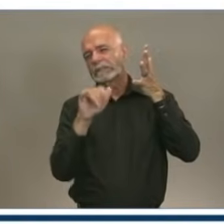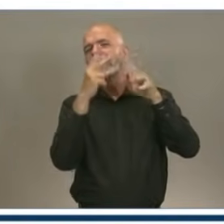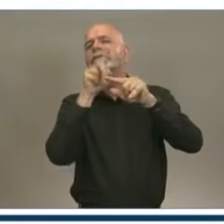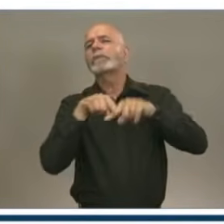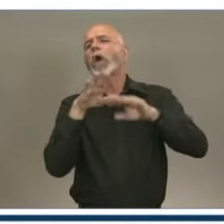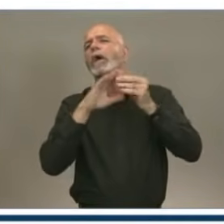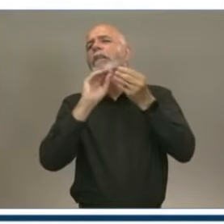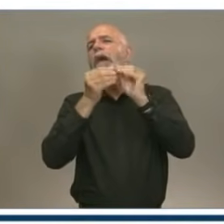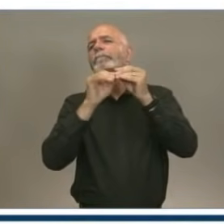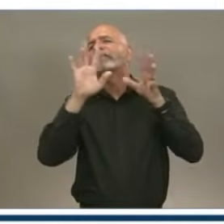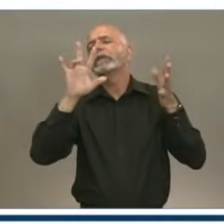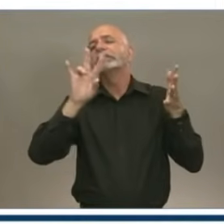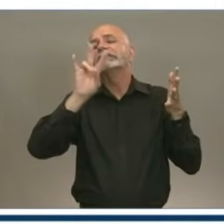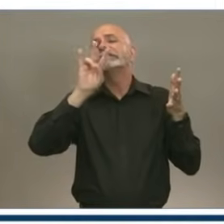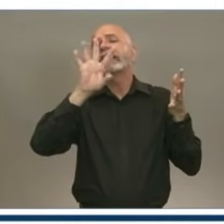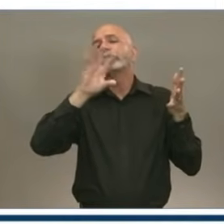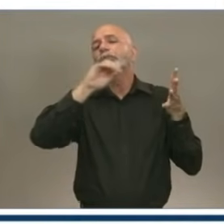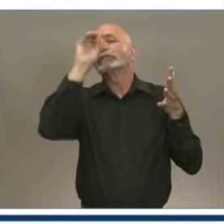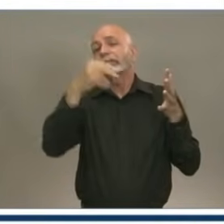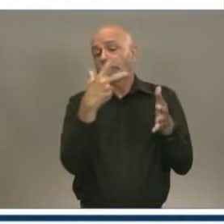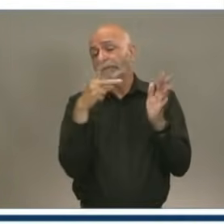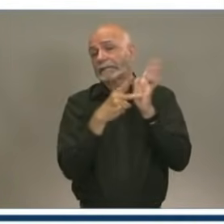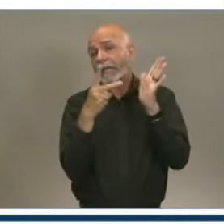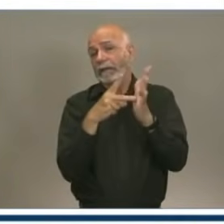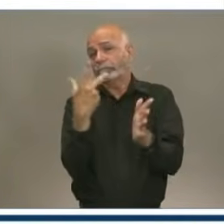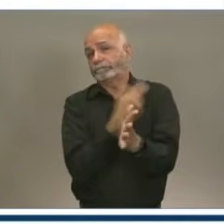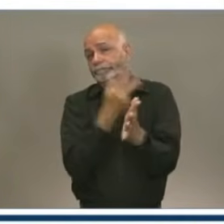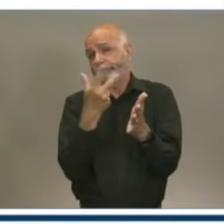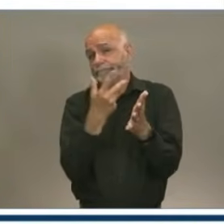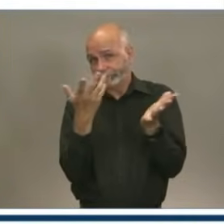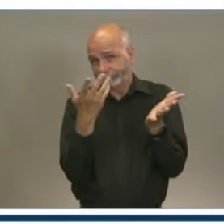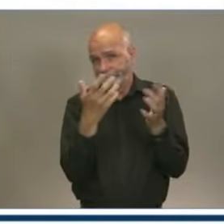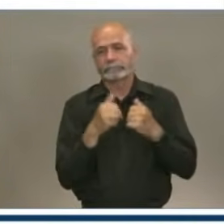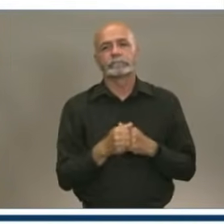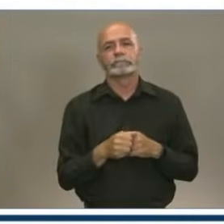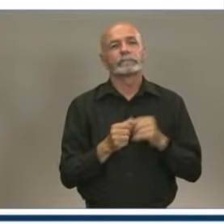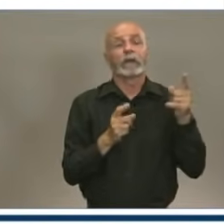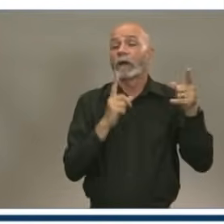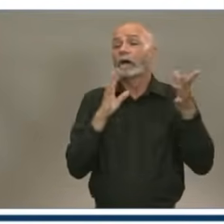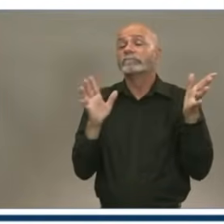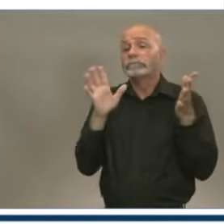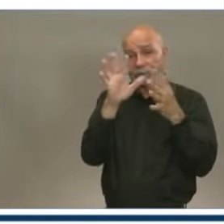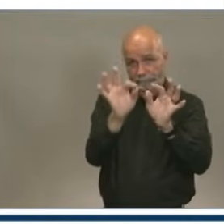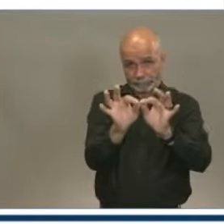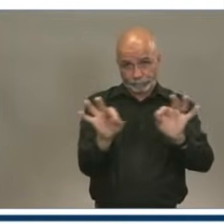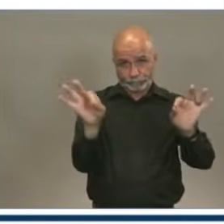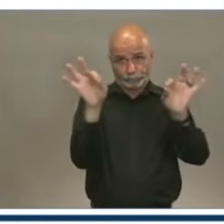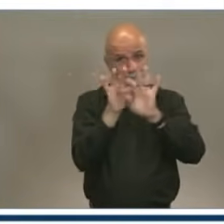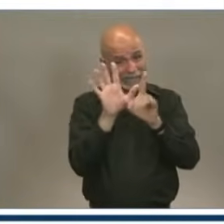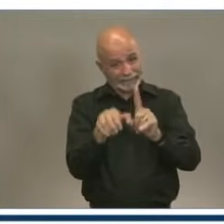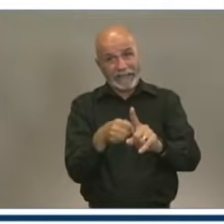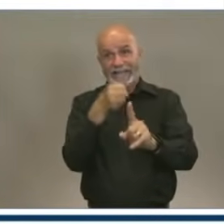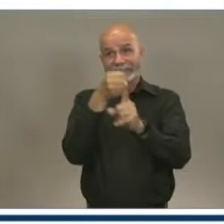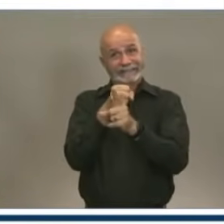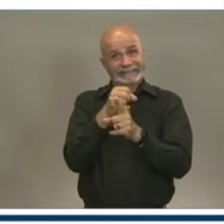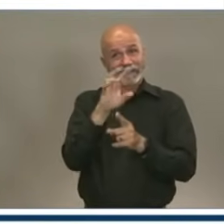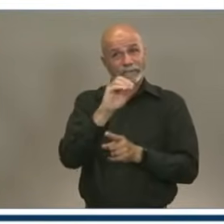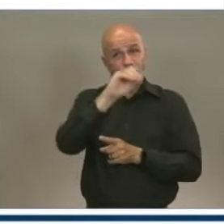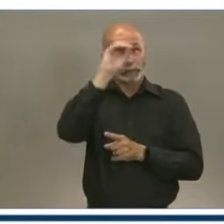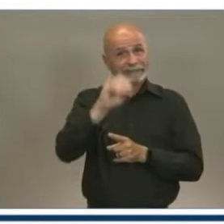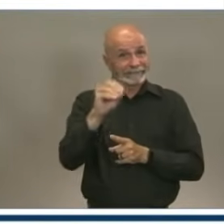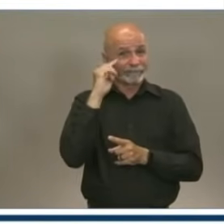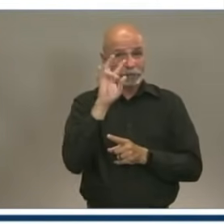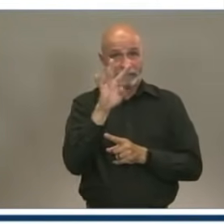The most important thing is, as I said earlier to another question, is they hit that minimum of 75% for 2 doses.